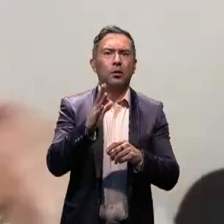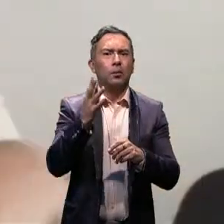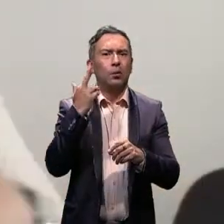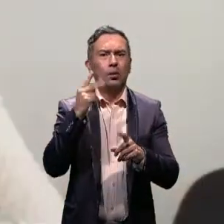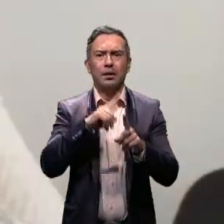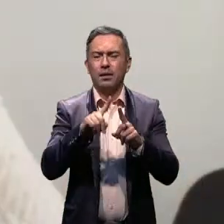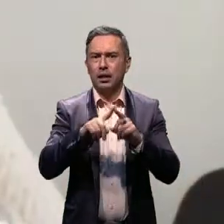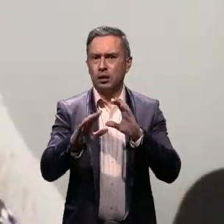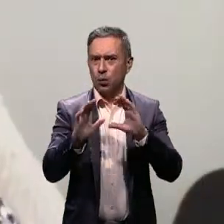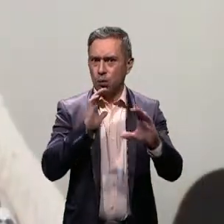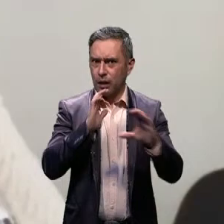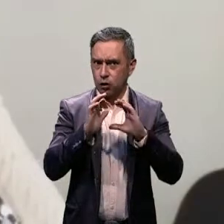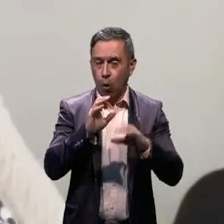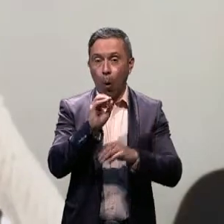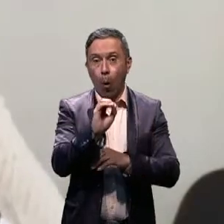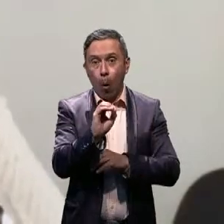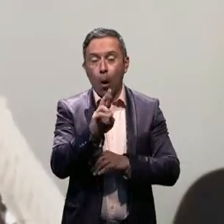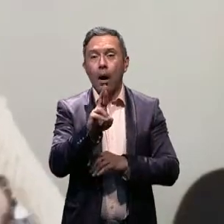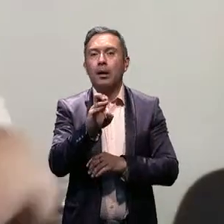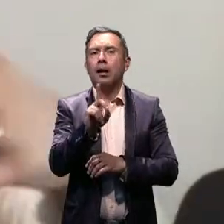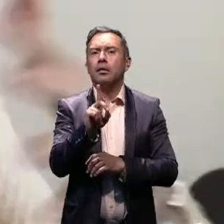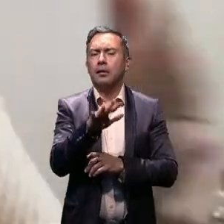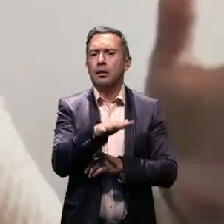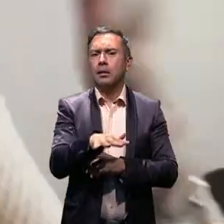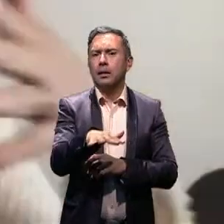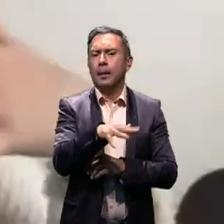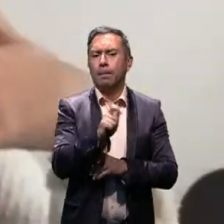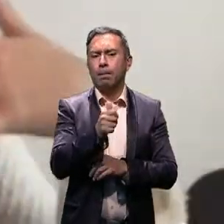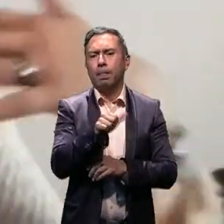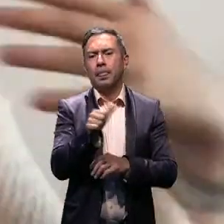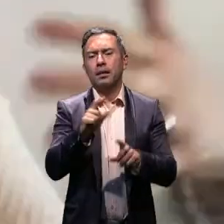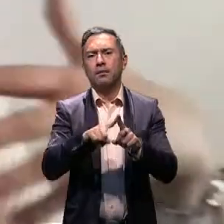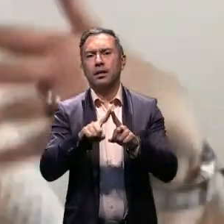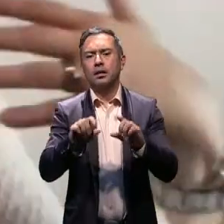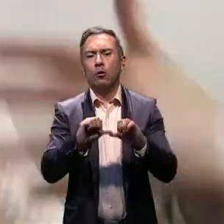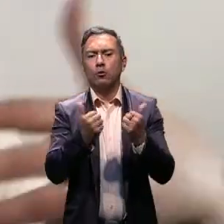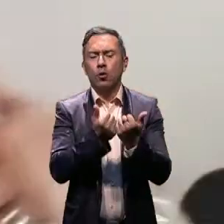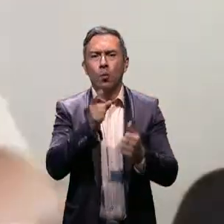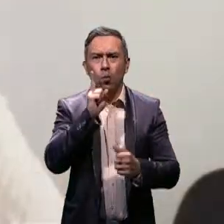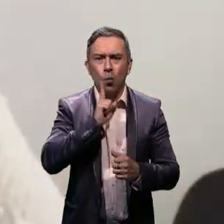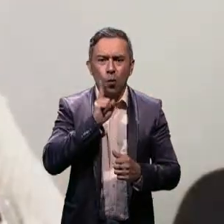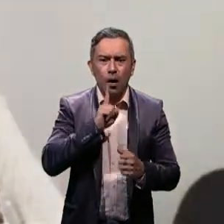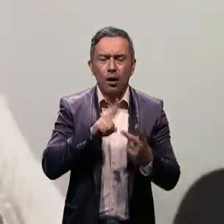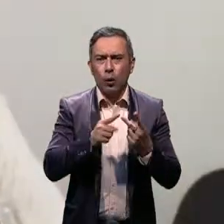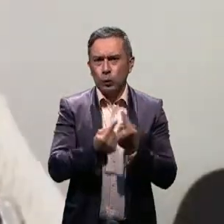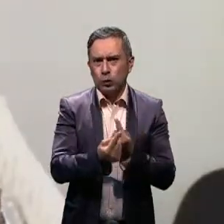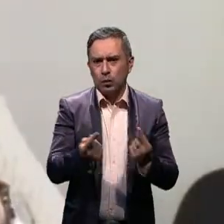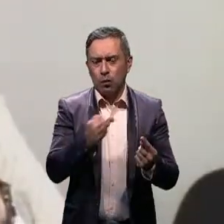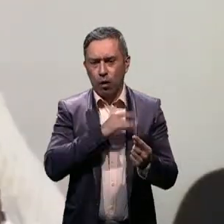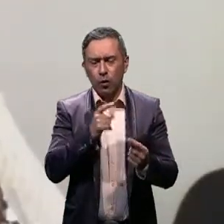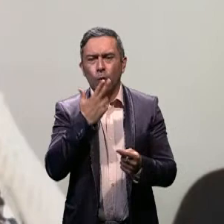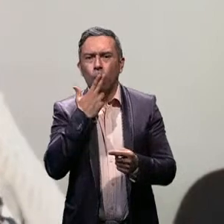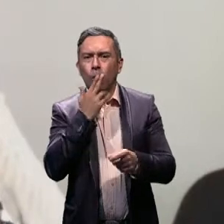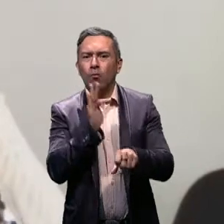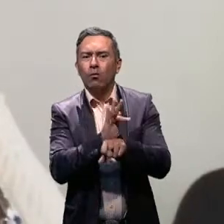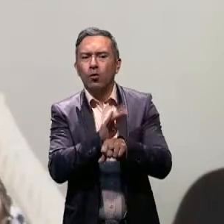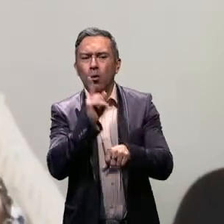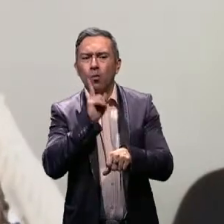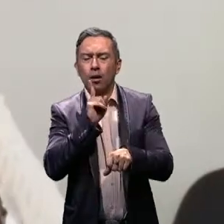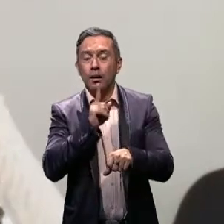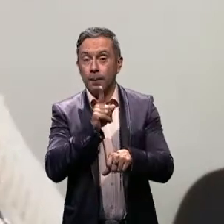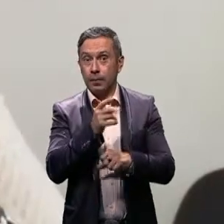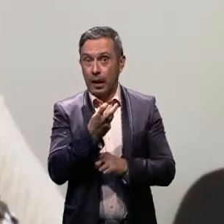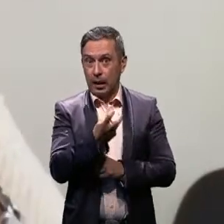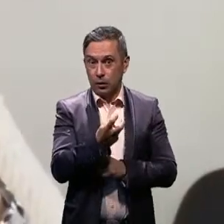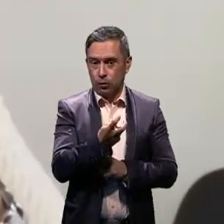them or through the media or in the social media and the feminist organizations that are trying